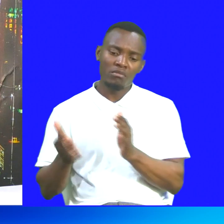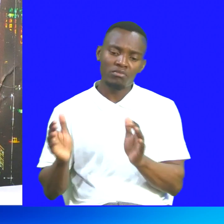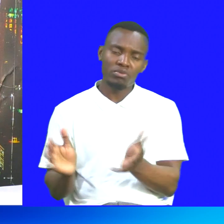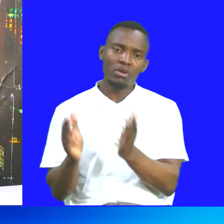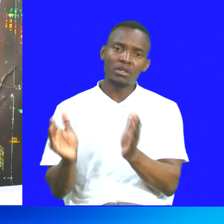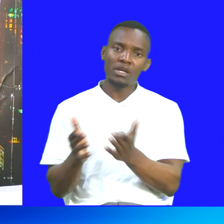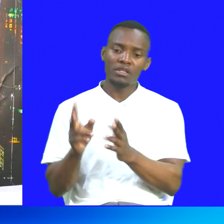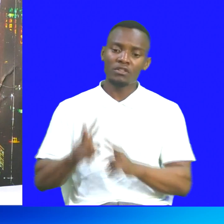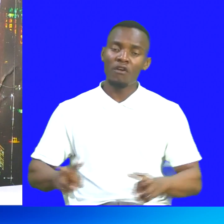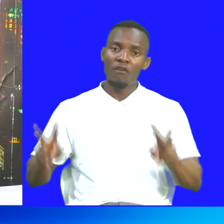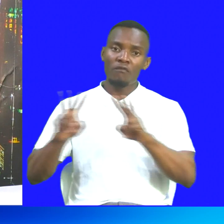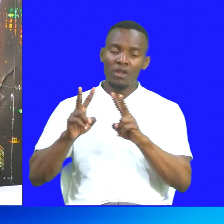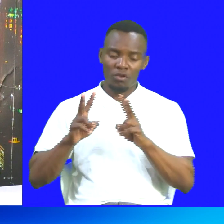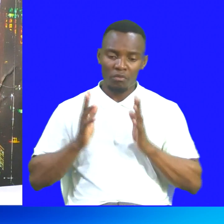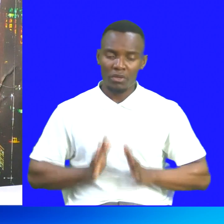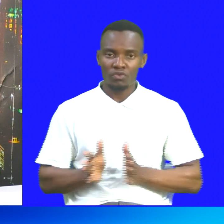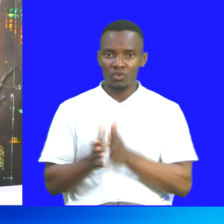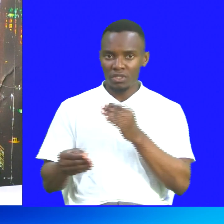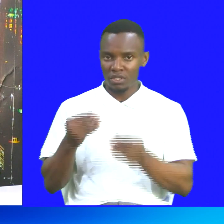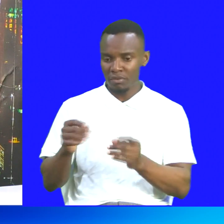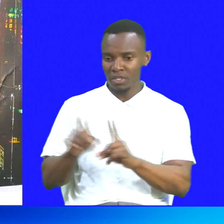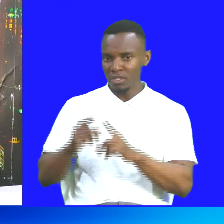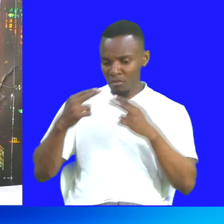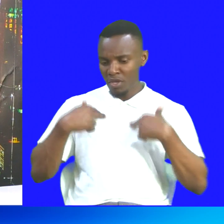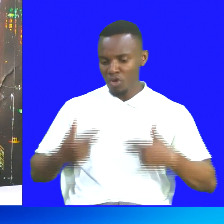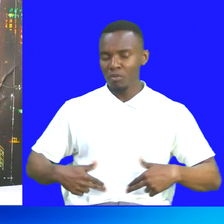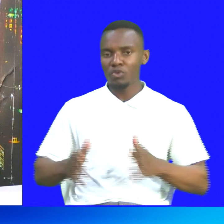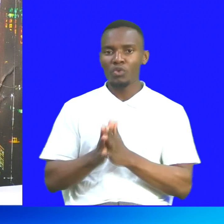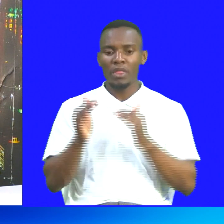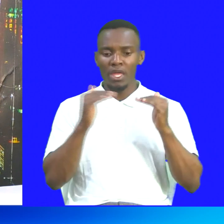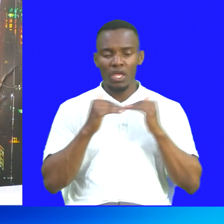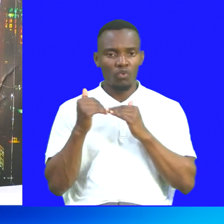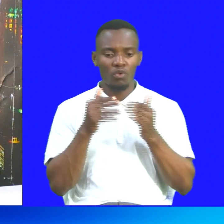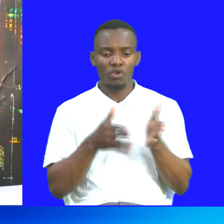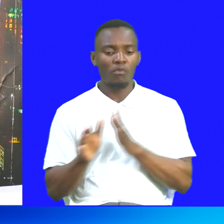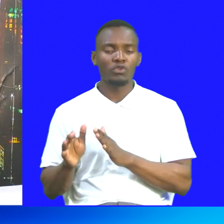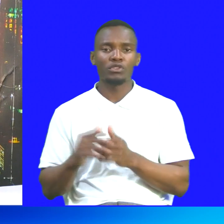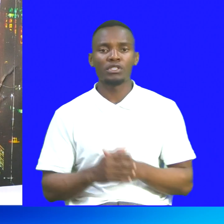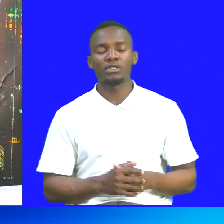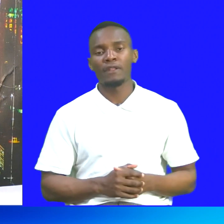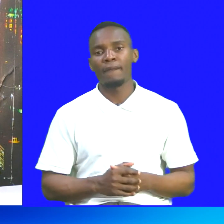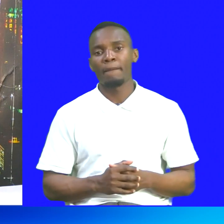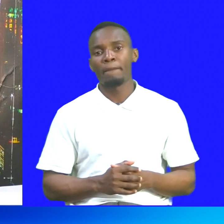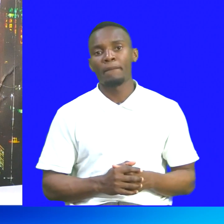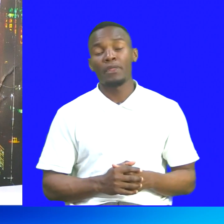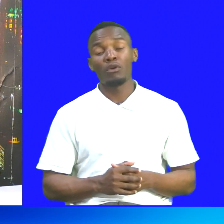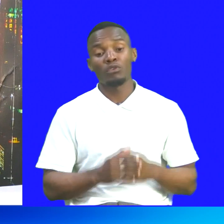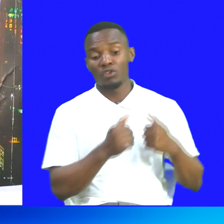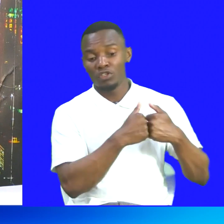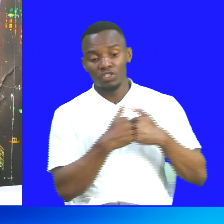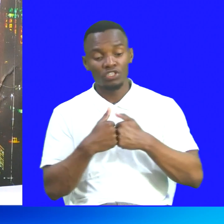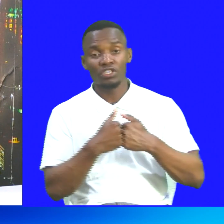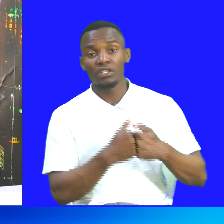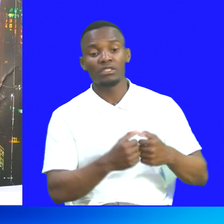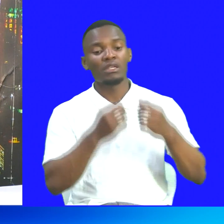with disabilities as human beings with equal opportunities. Now, there are many challenges that